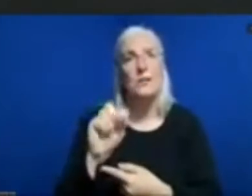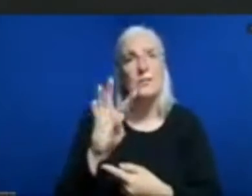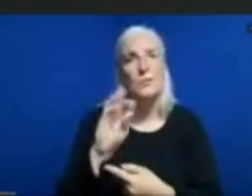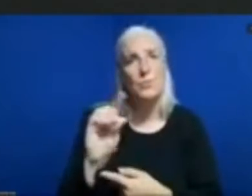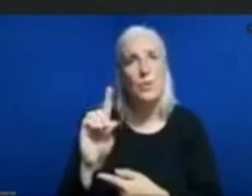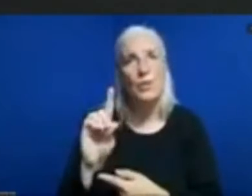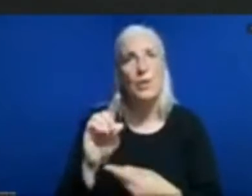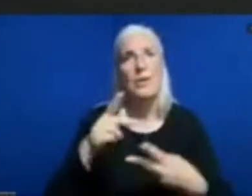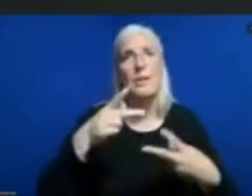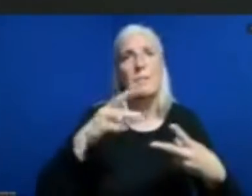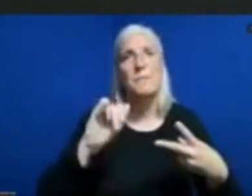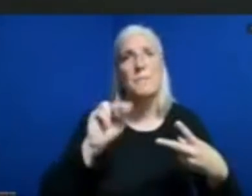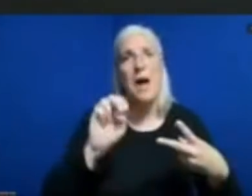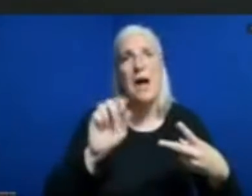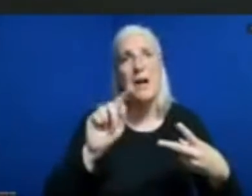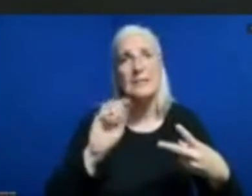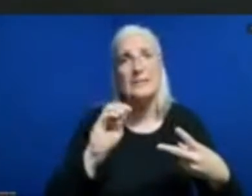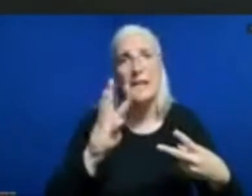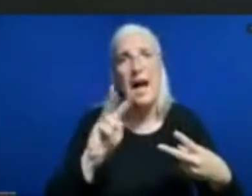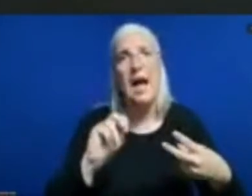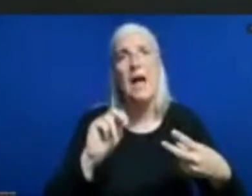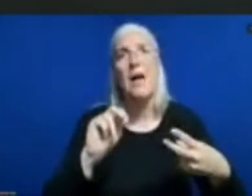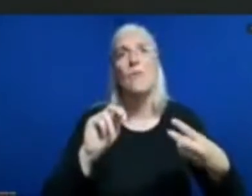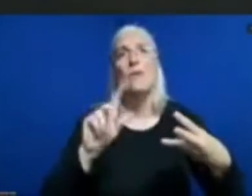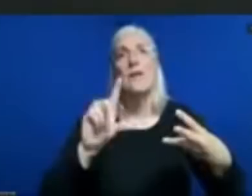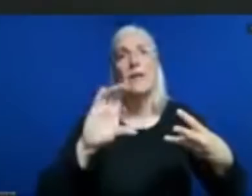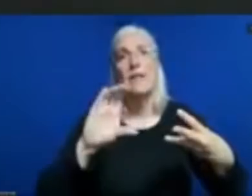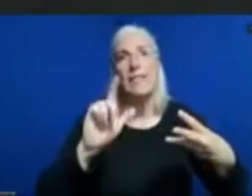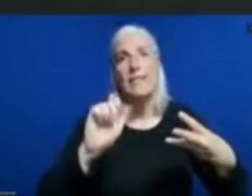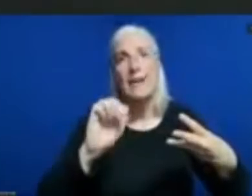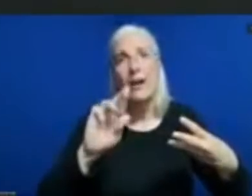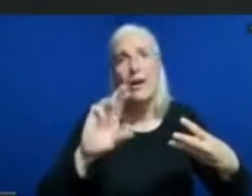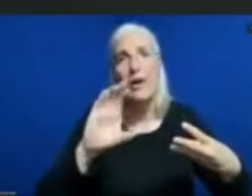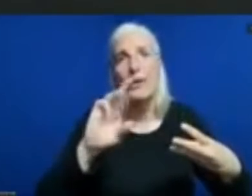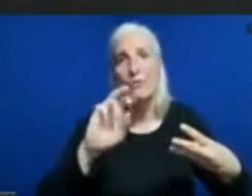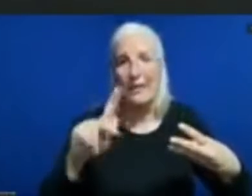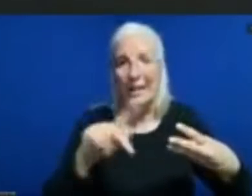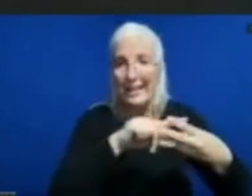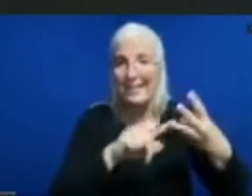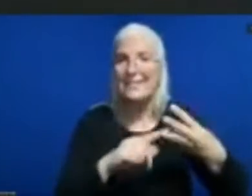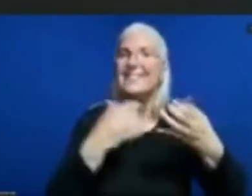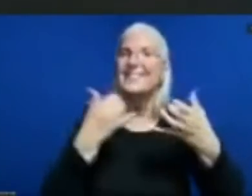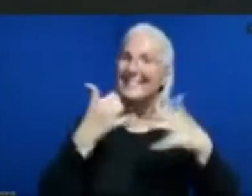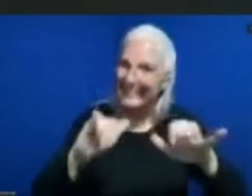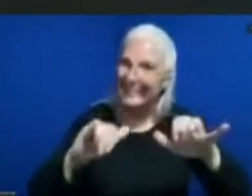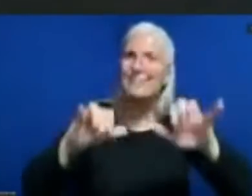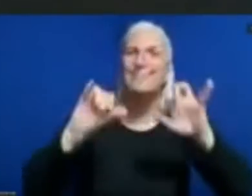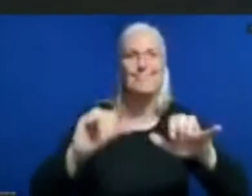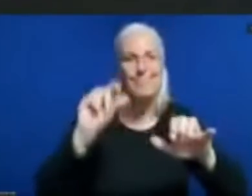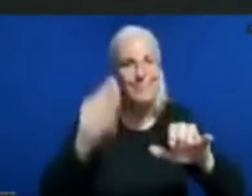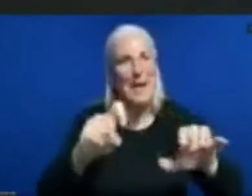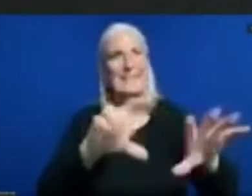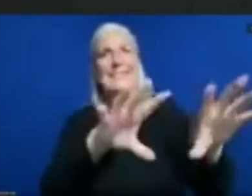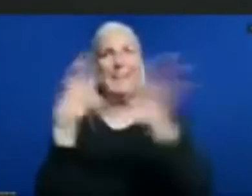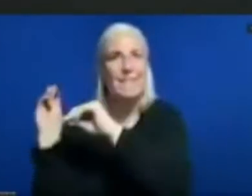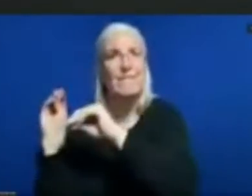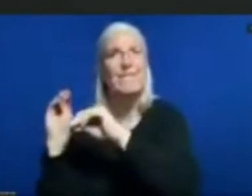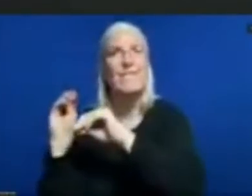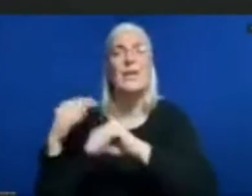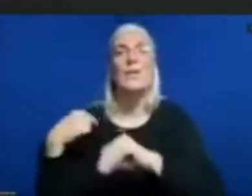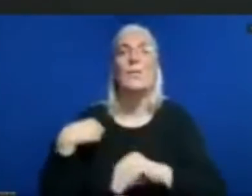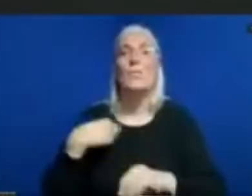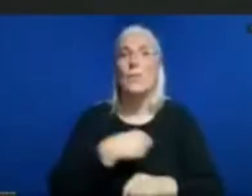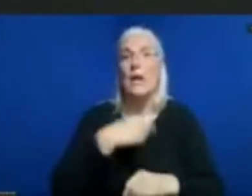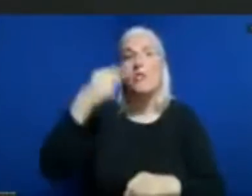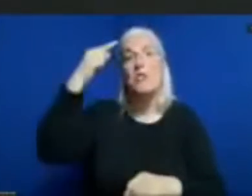do have a plan written to reduce that from an evacuation order to an